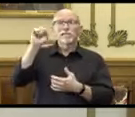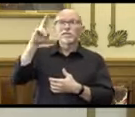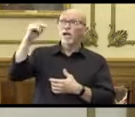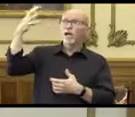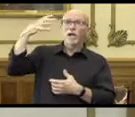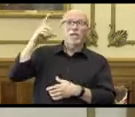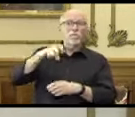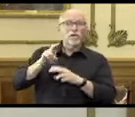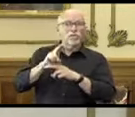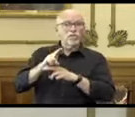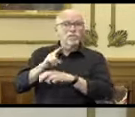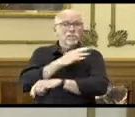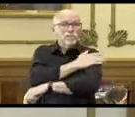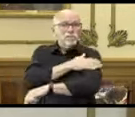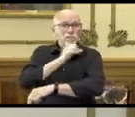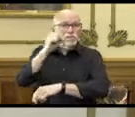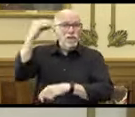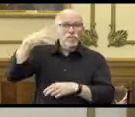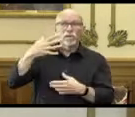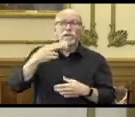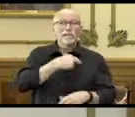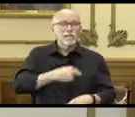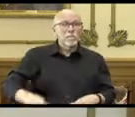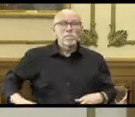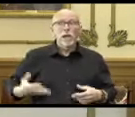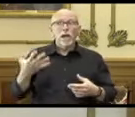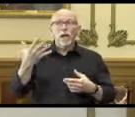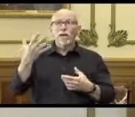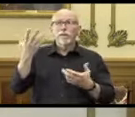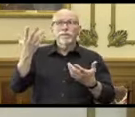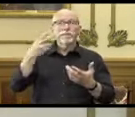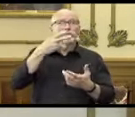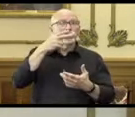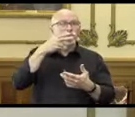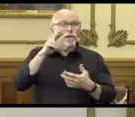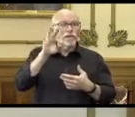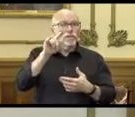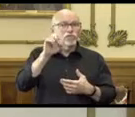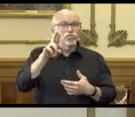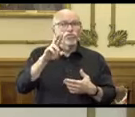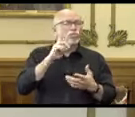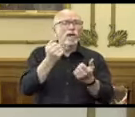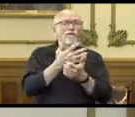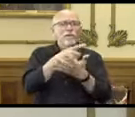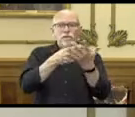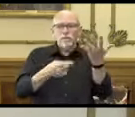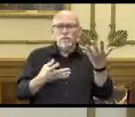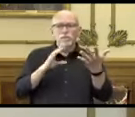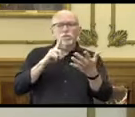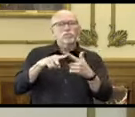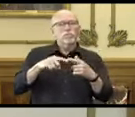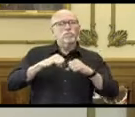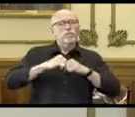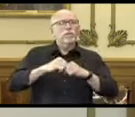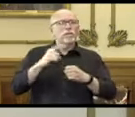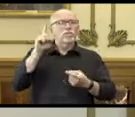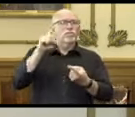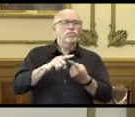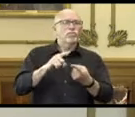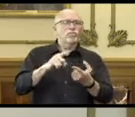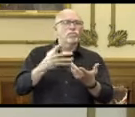cigarette filters, it is seatbelts, it is you name it, but it's all about, as you say,